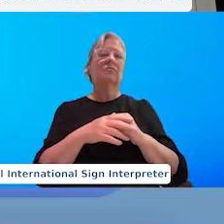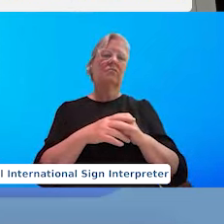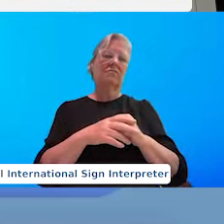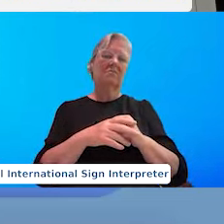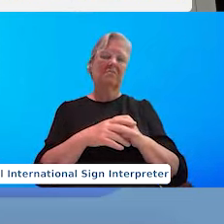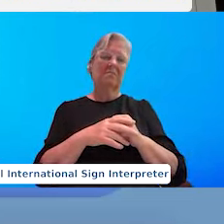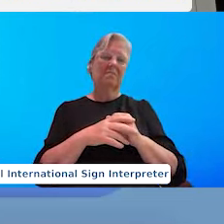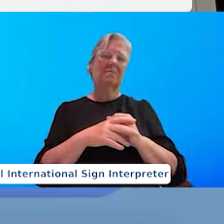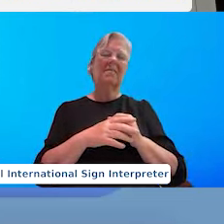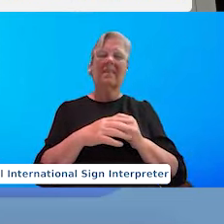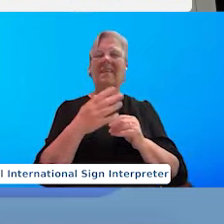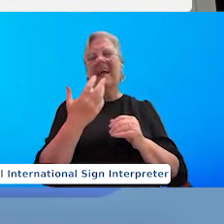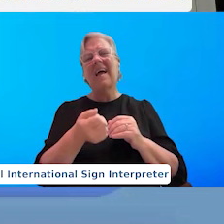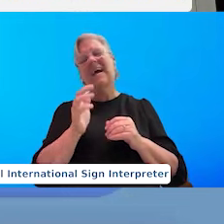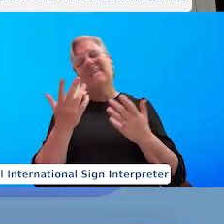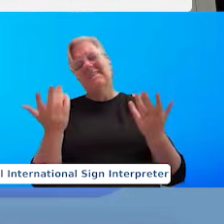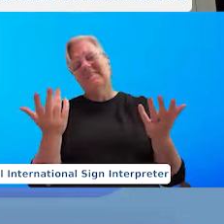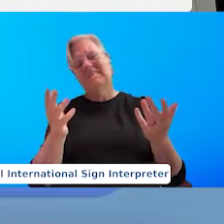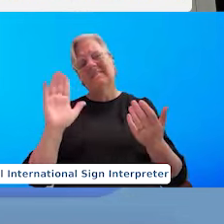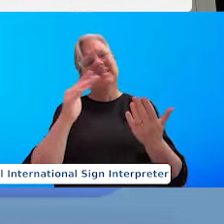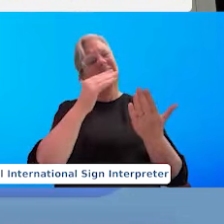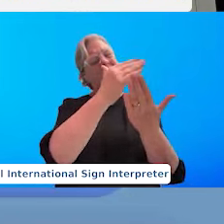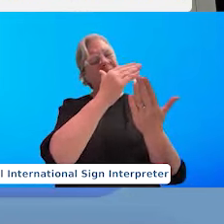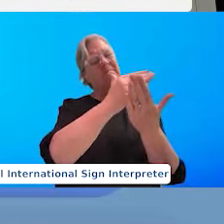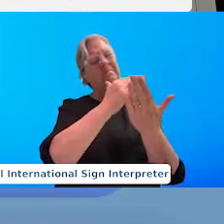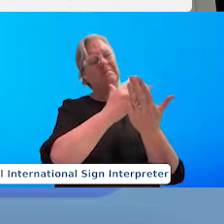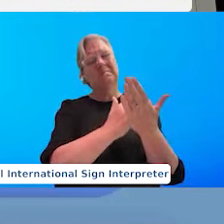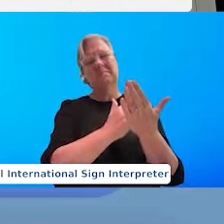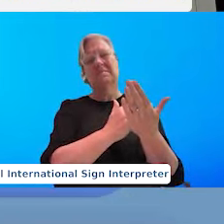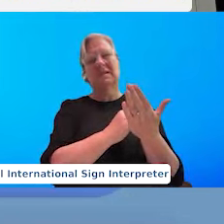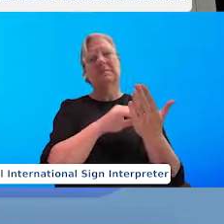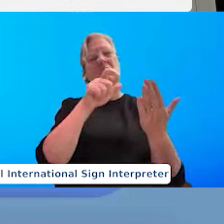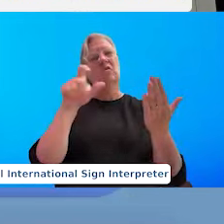with as a group, right? Register like the